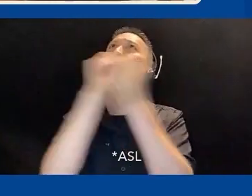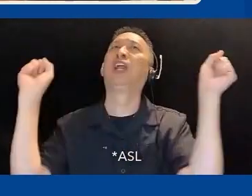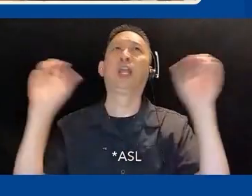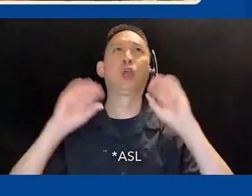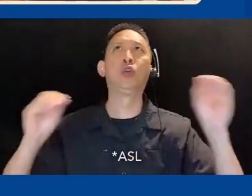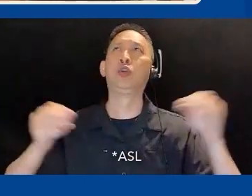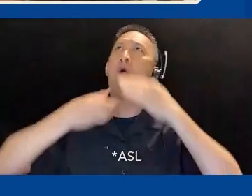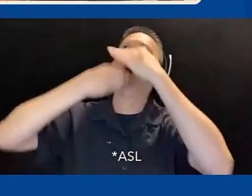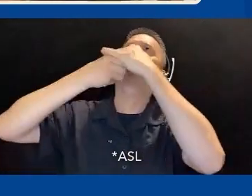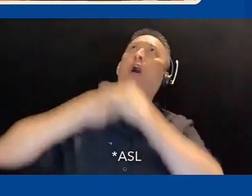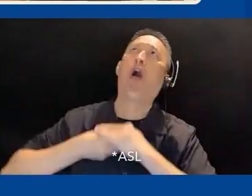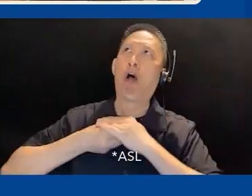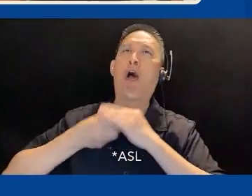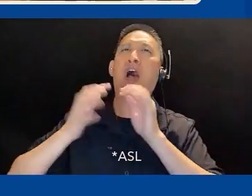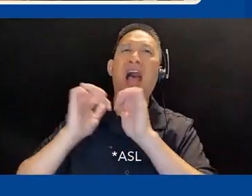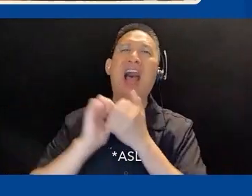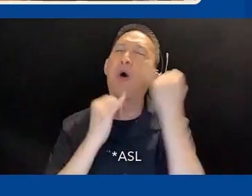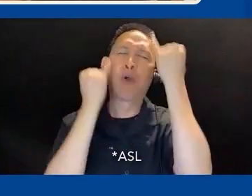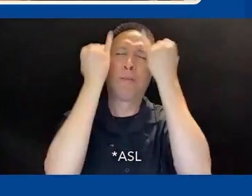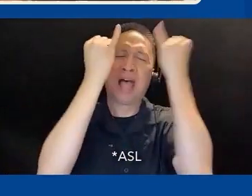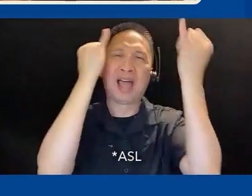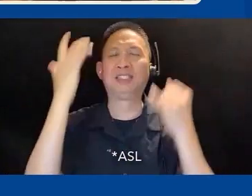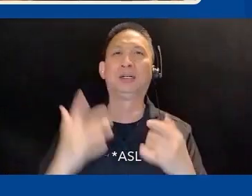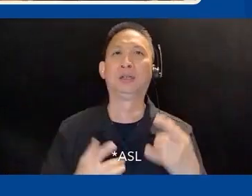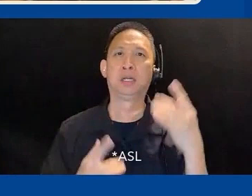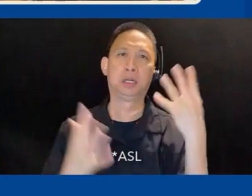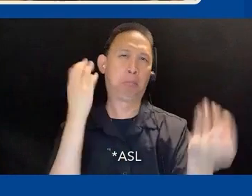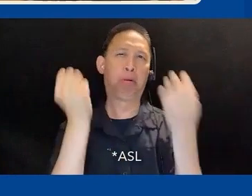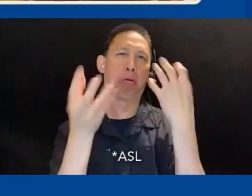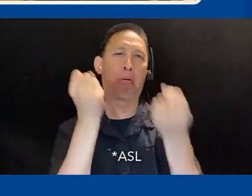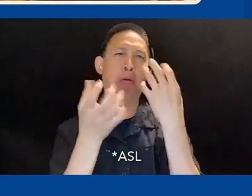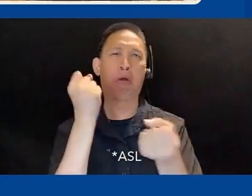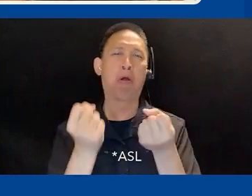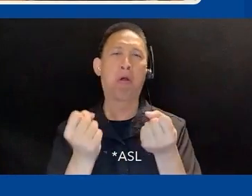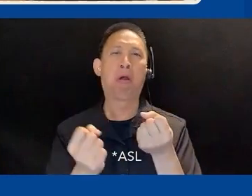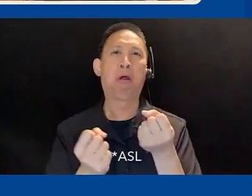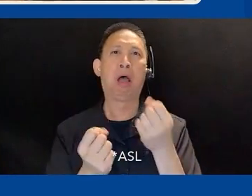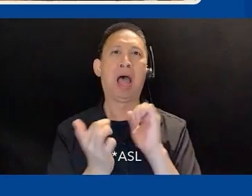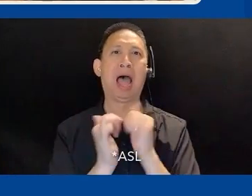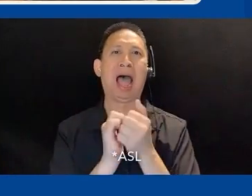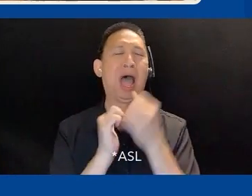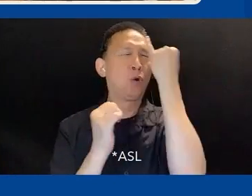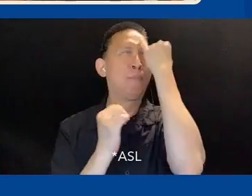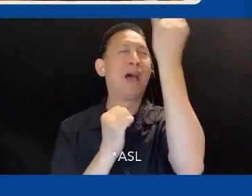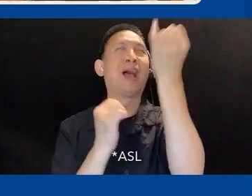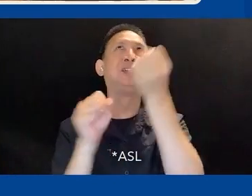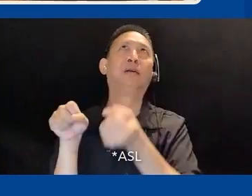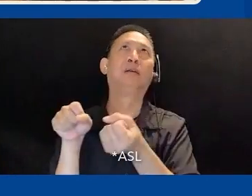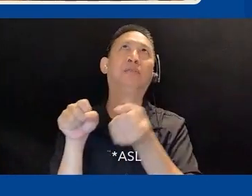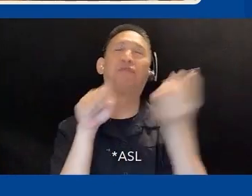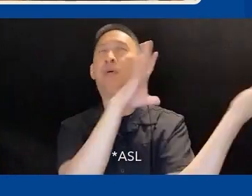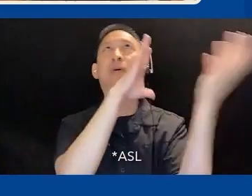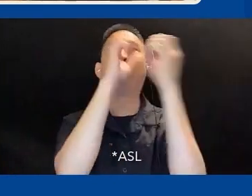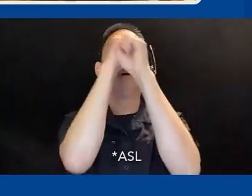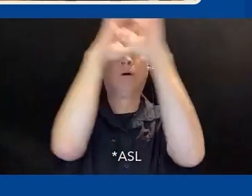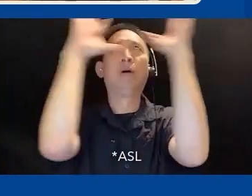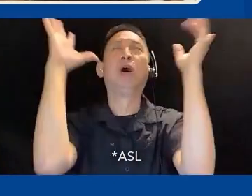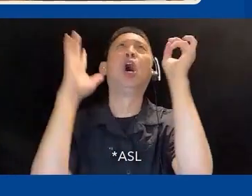and the constant bullshit? So that's exciting, that's thrilling, and I'm, you know, honored to be in company with you